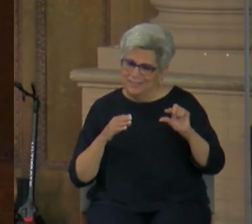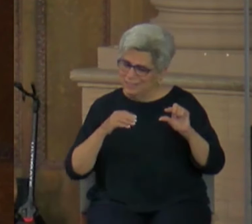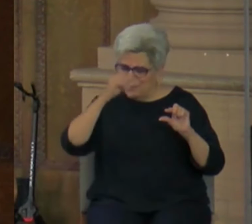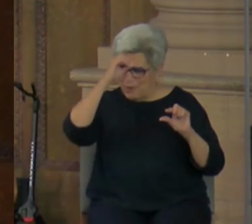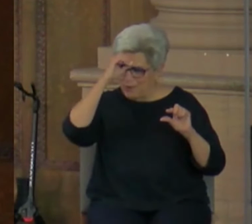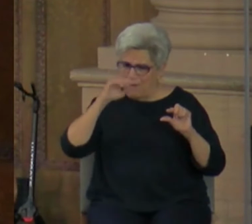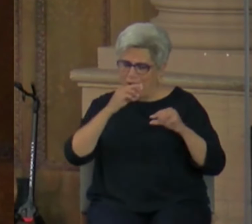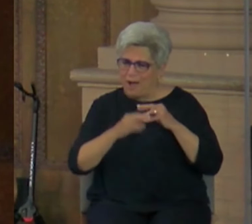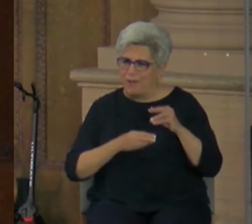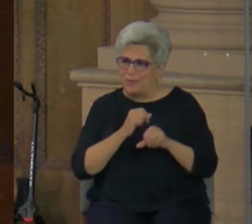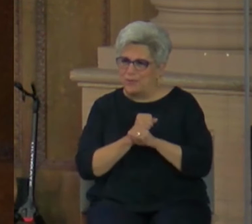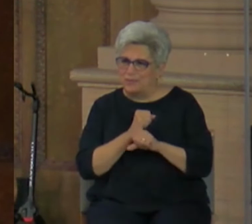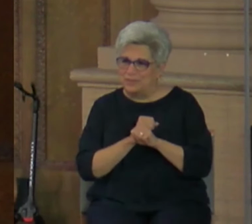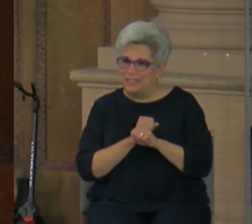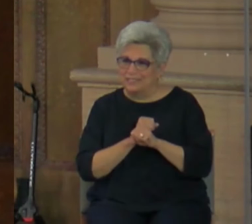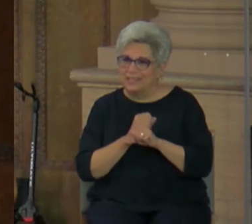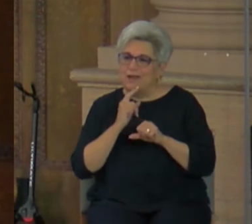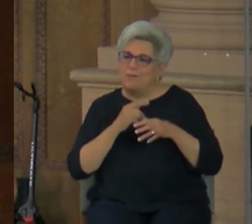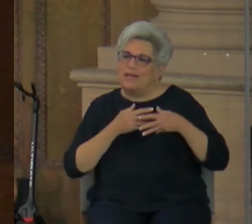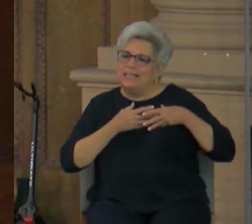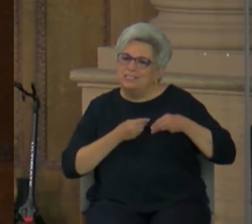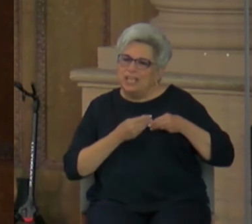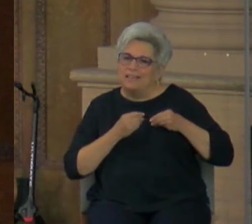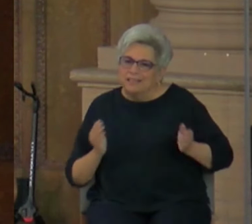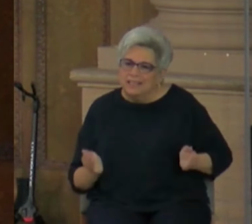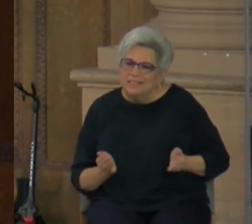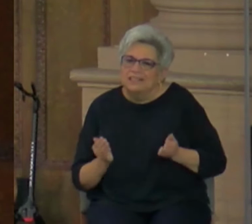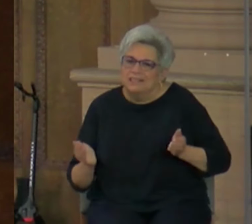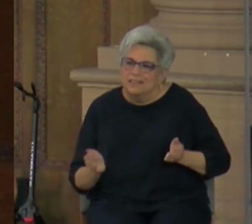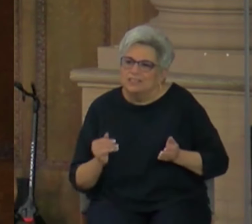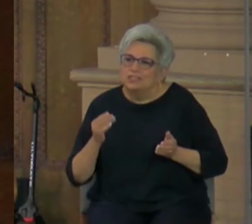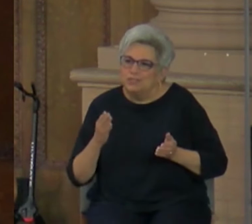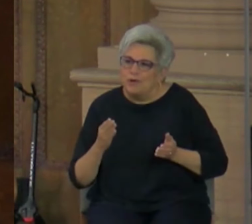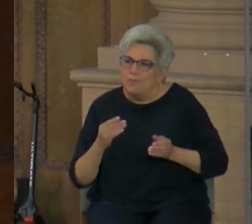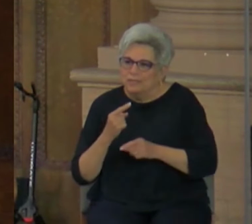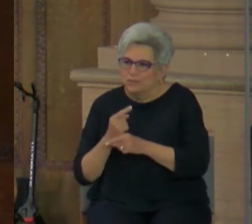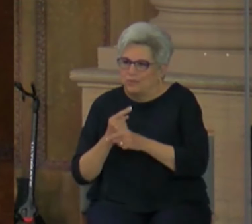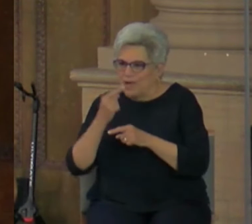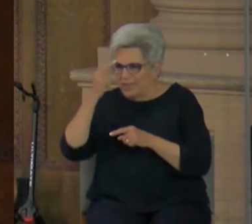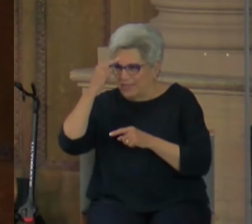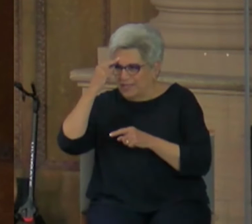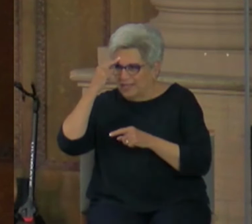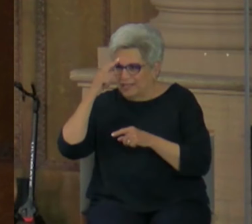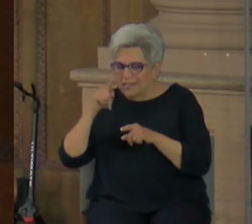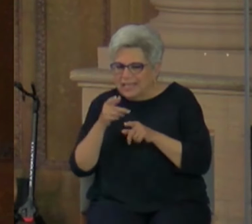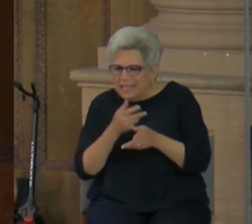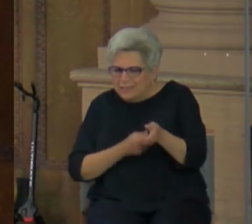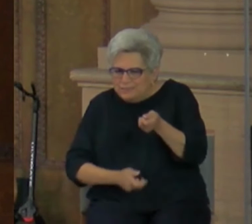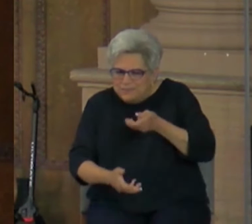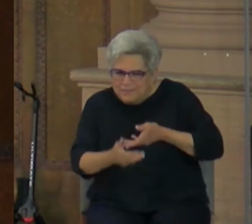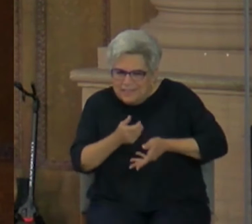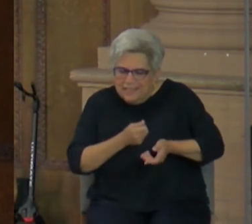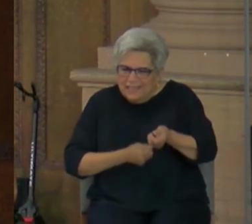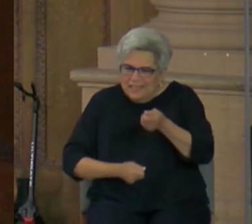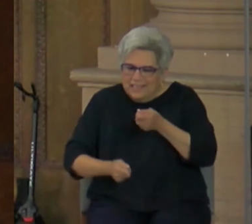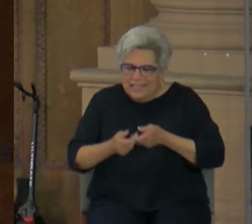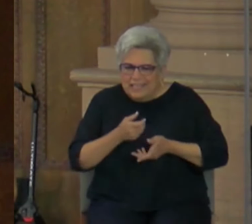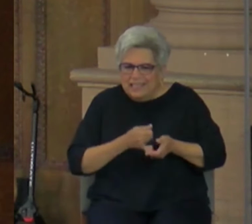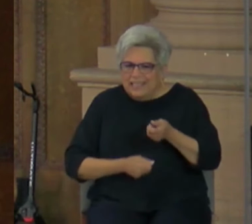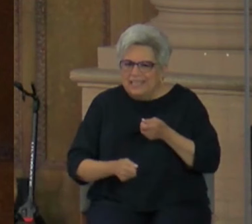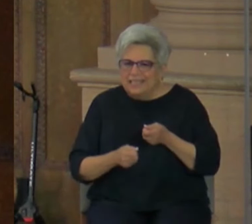gently nudges Job into his place, but he also draws Job in. He questions him. He answers him like a